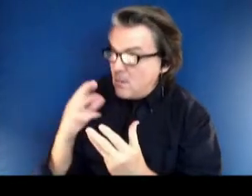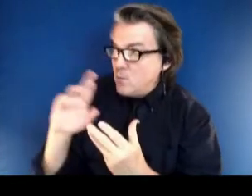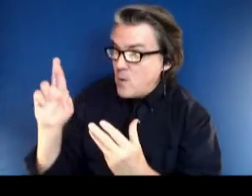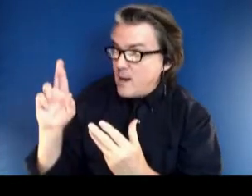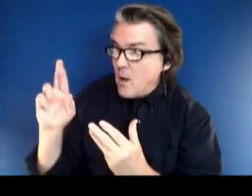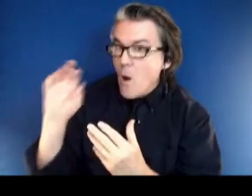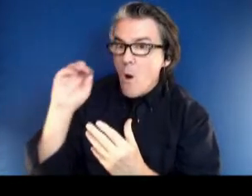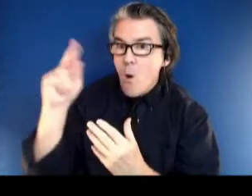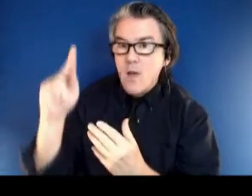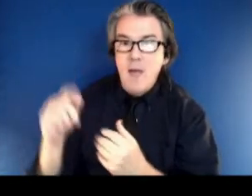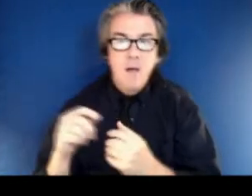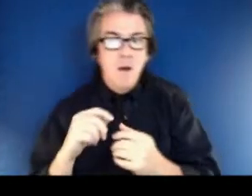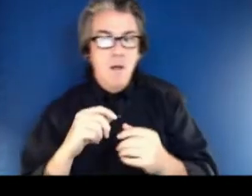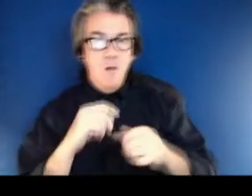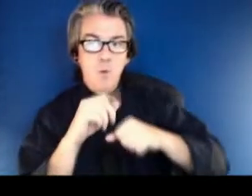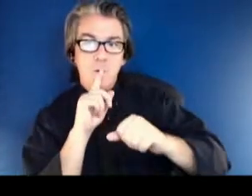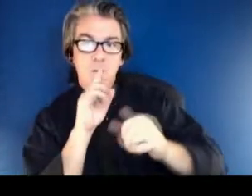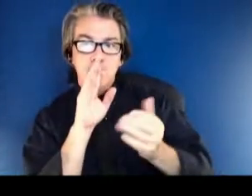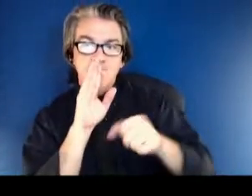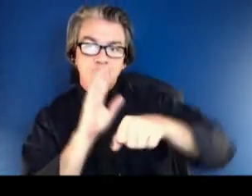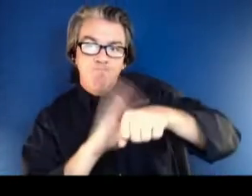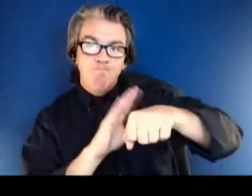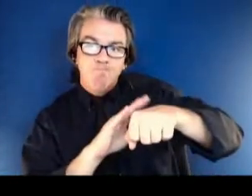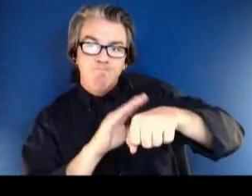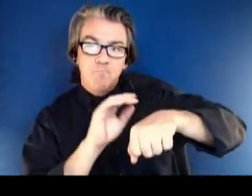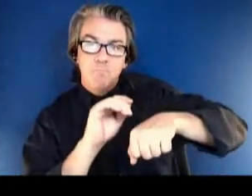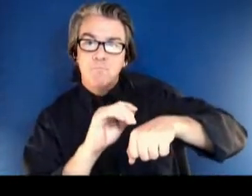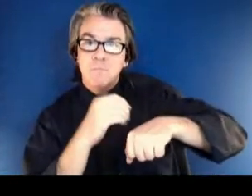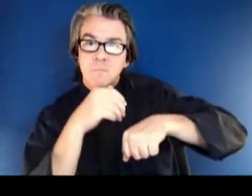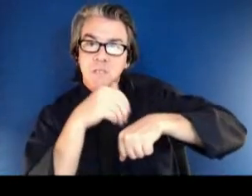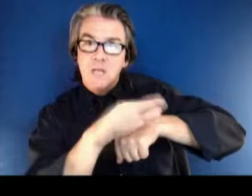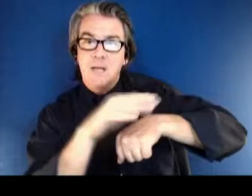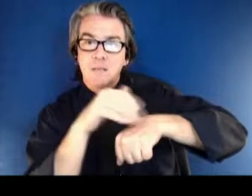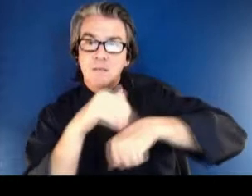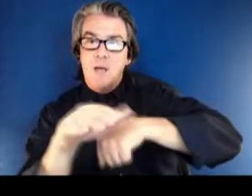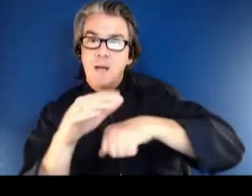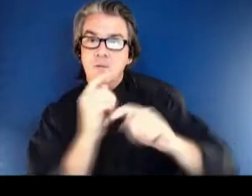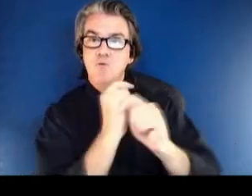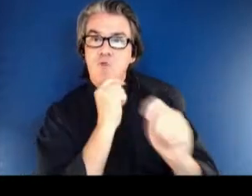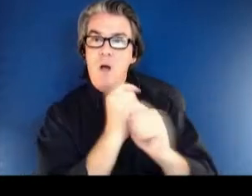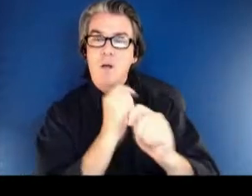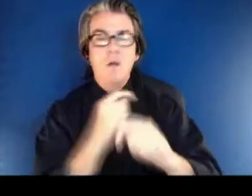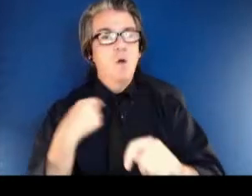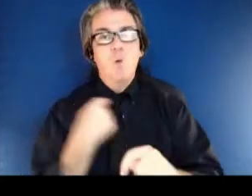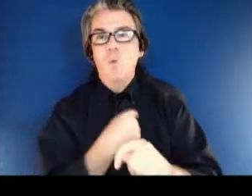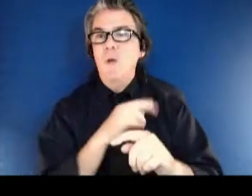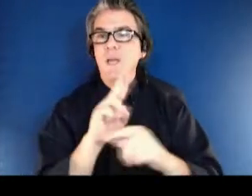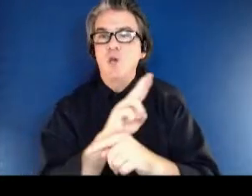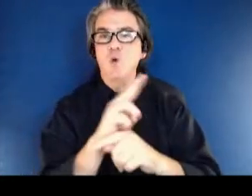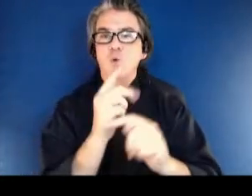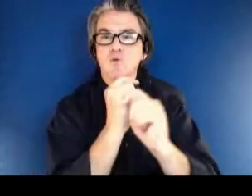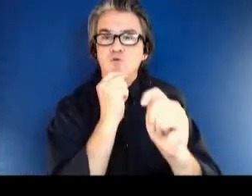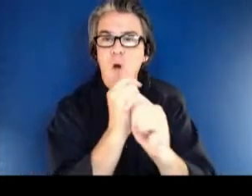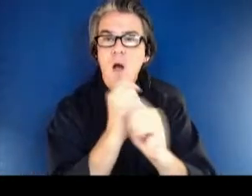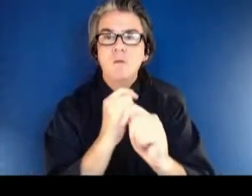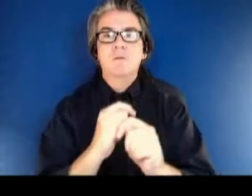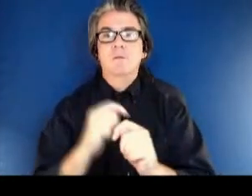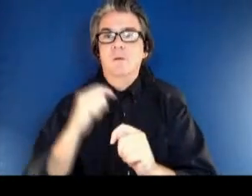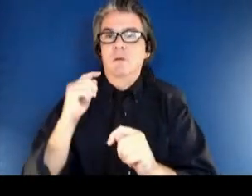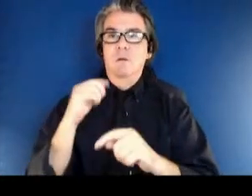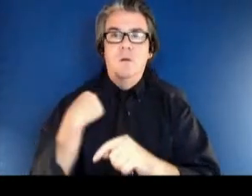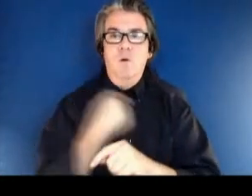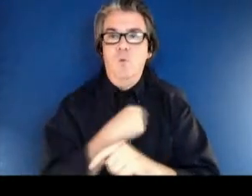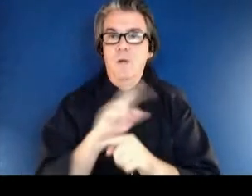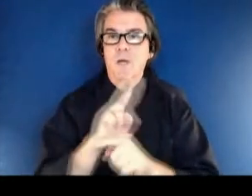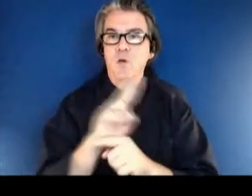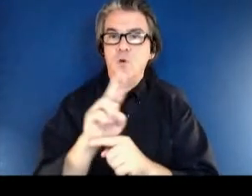department, we then go ahead and begin our patrols. We patrol via air and ground and foot.